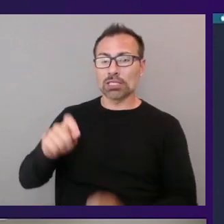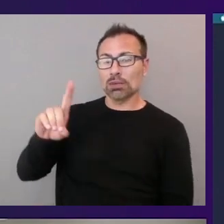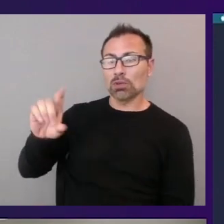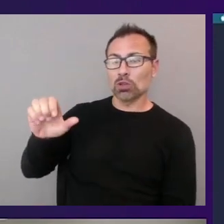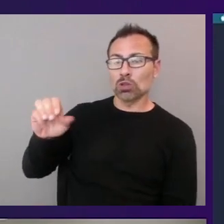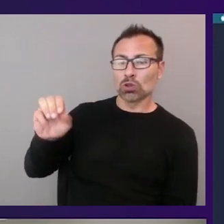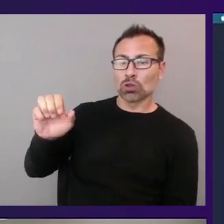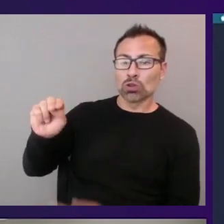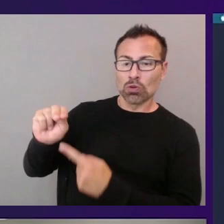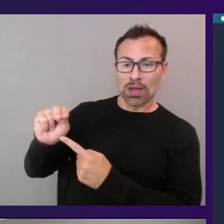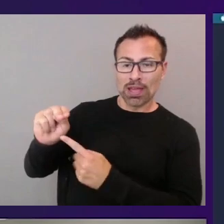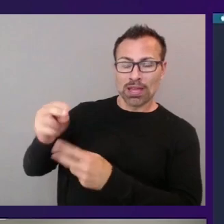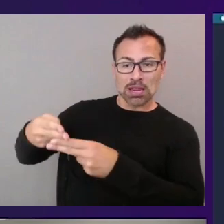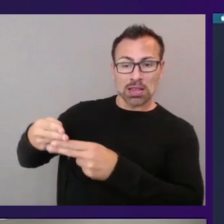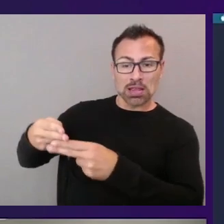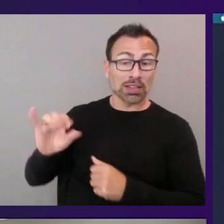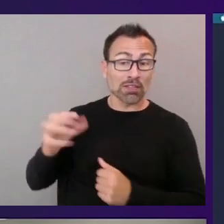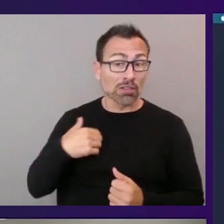use my own domain name.